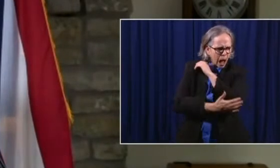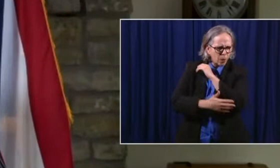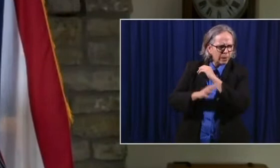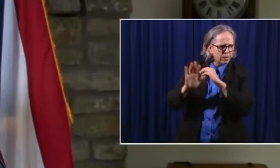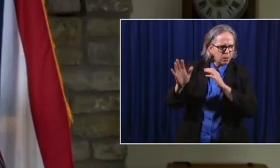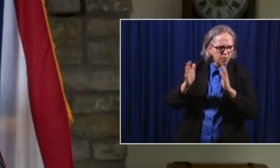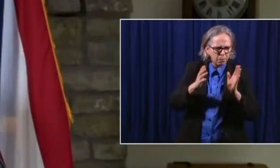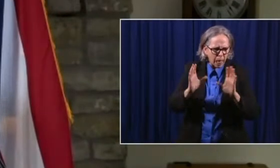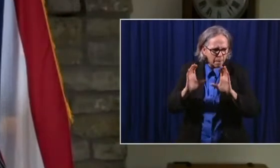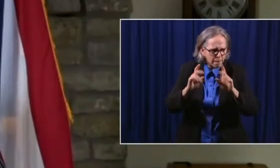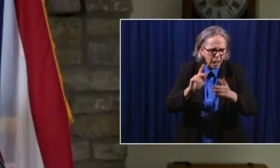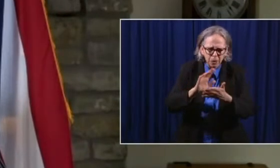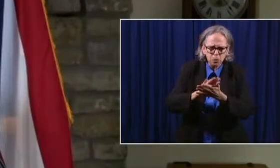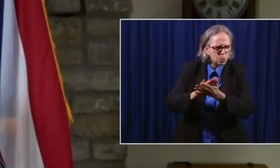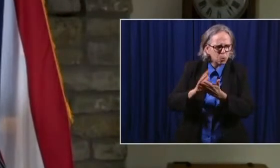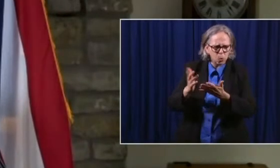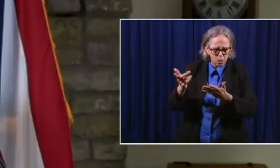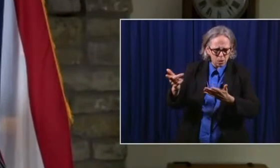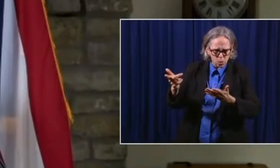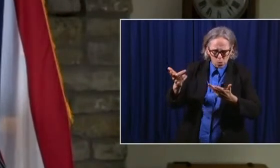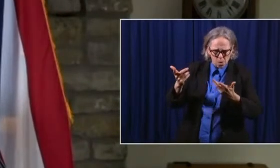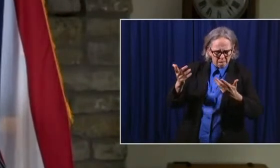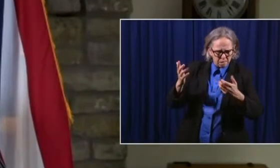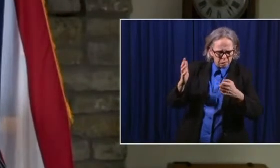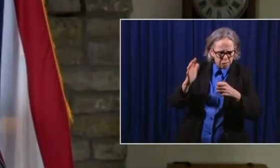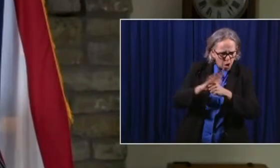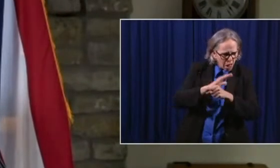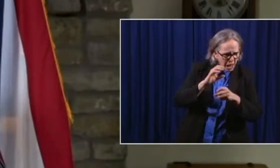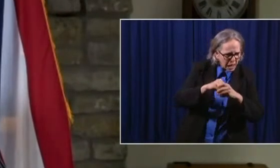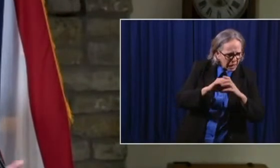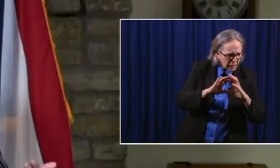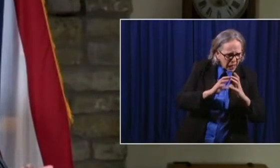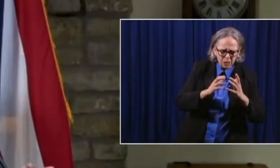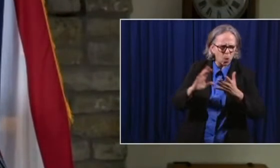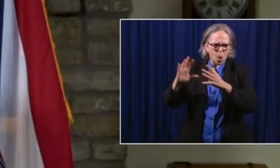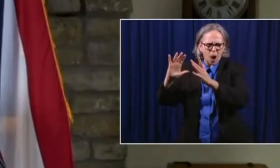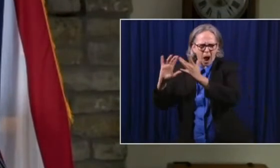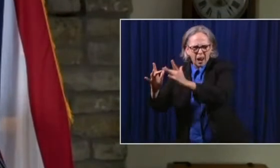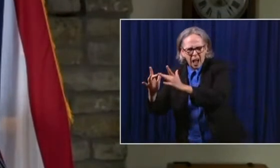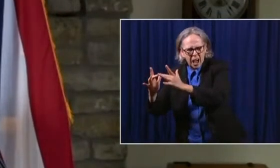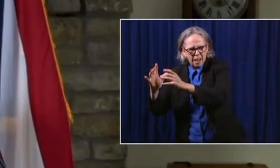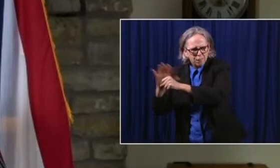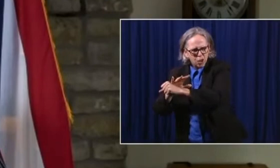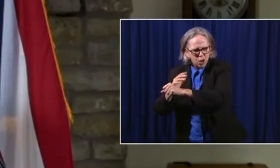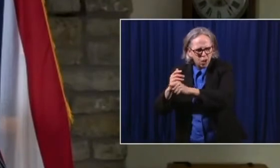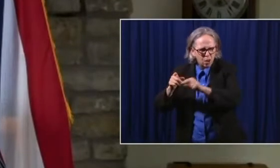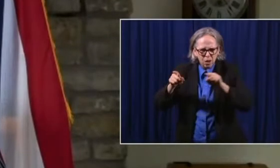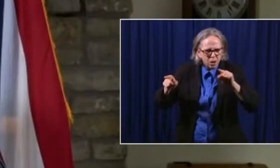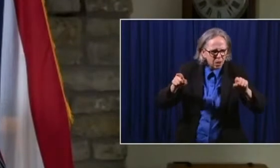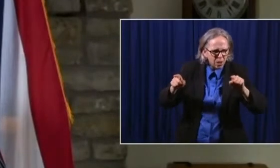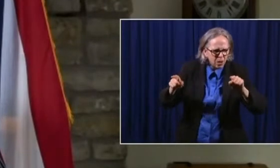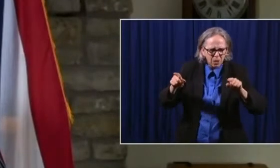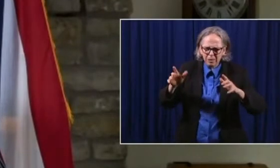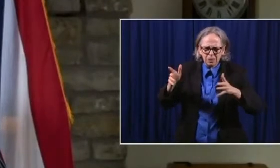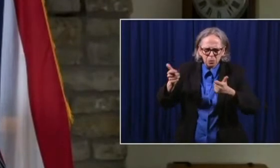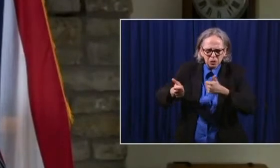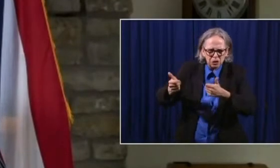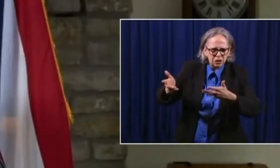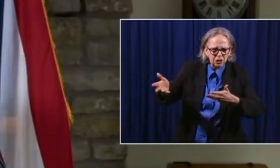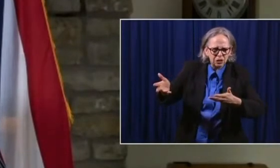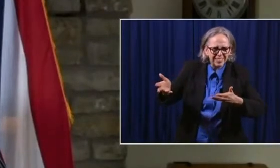think are you totally virtual, totally remote at this point, or will you